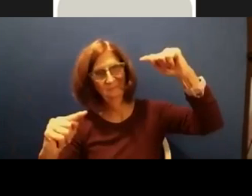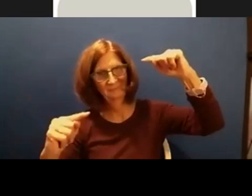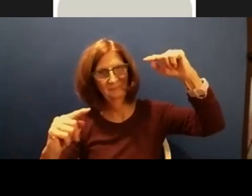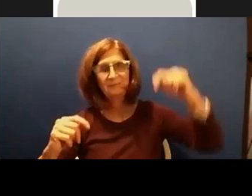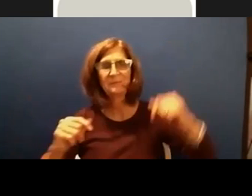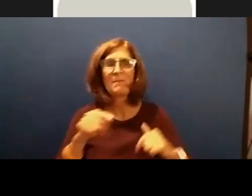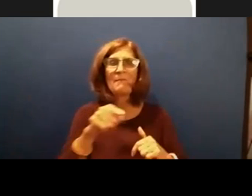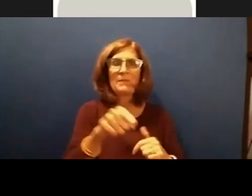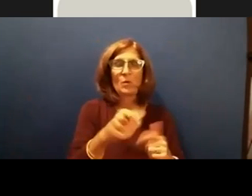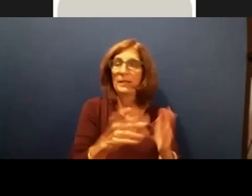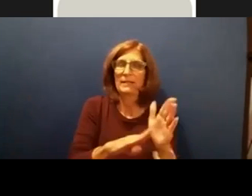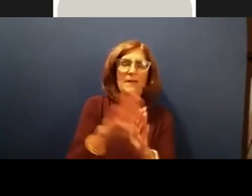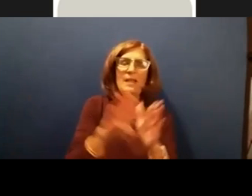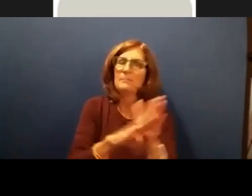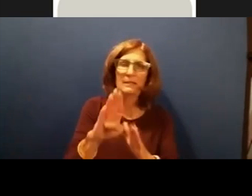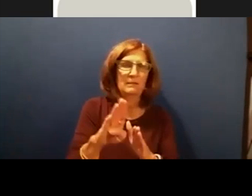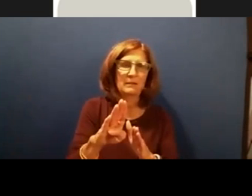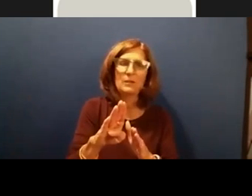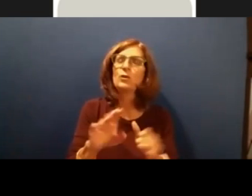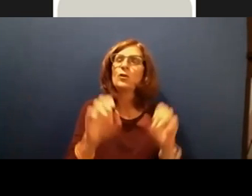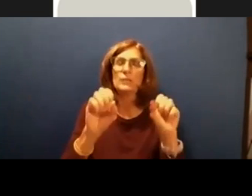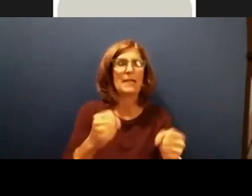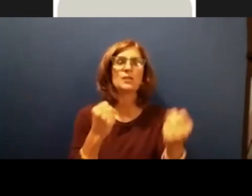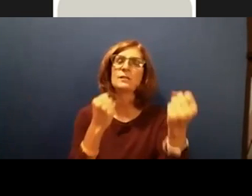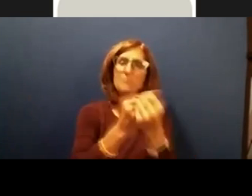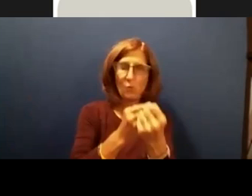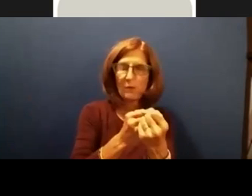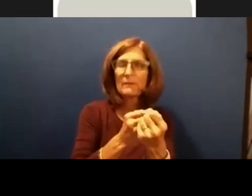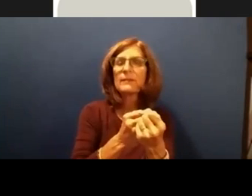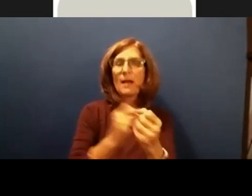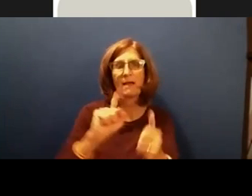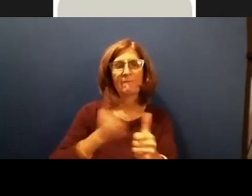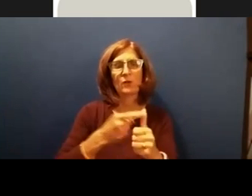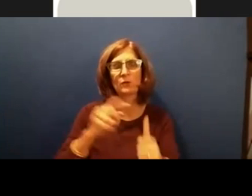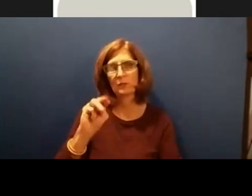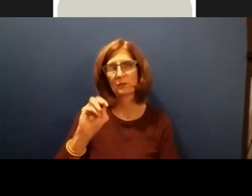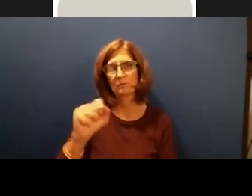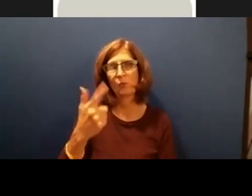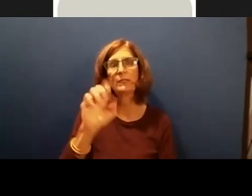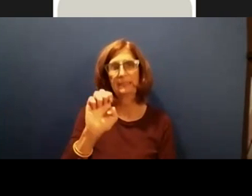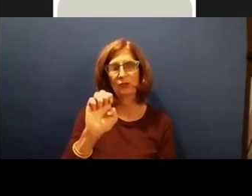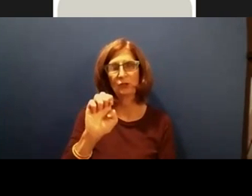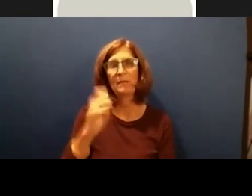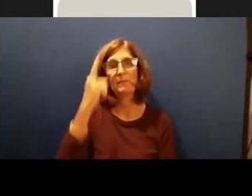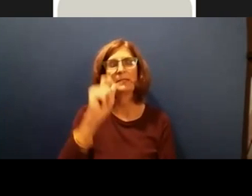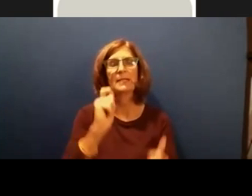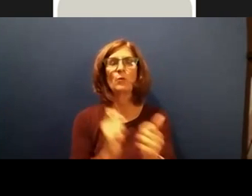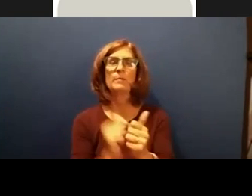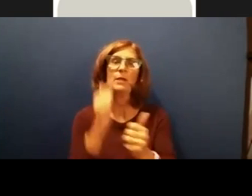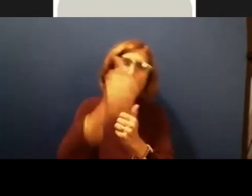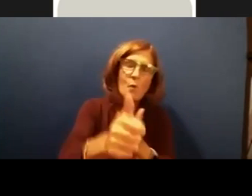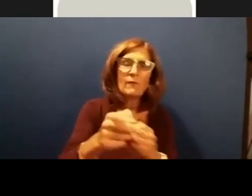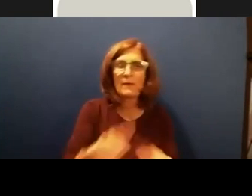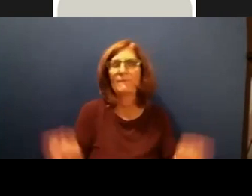to sustain a first mortgage. The construction costs also would exceed the value of the property, making it unattractive